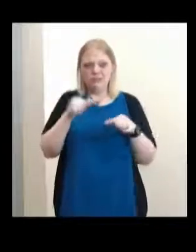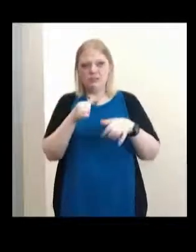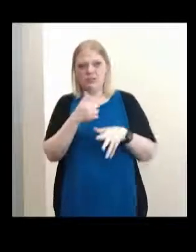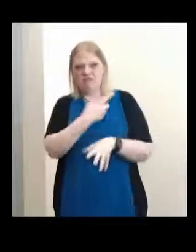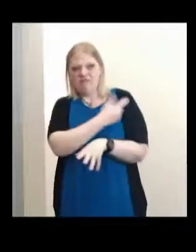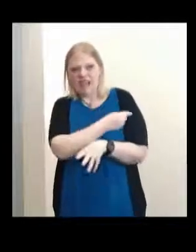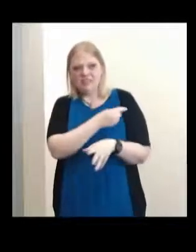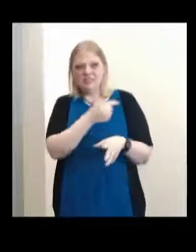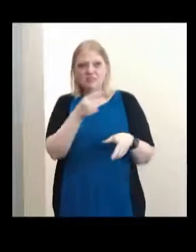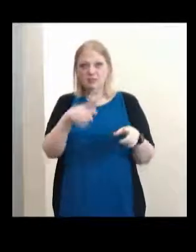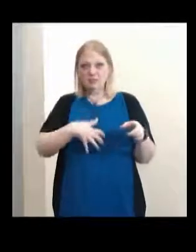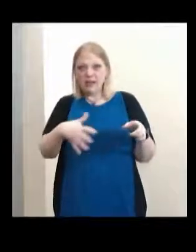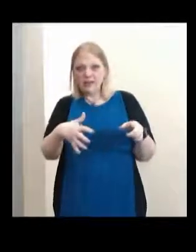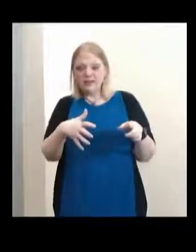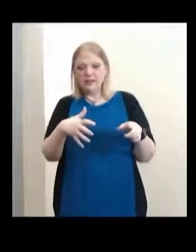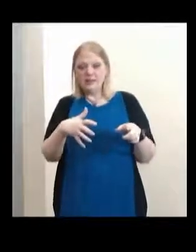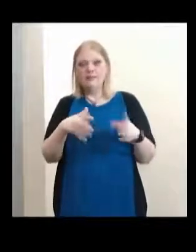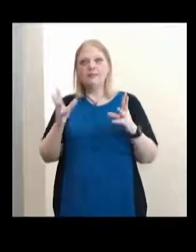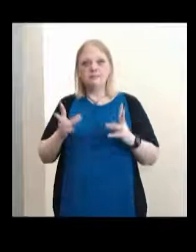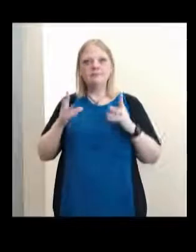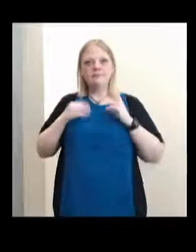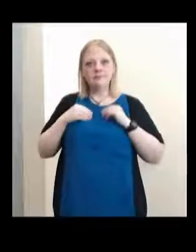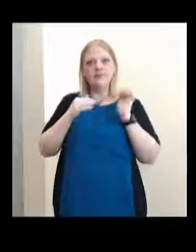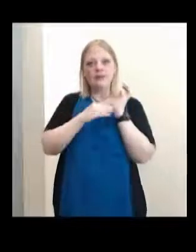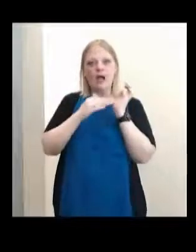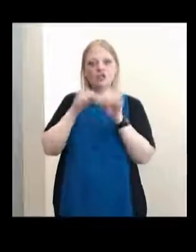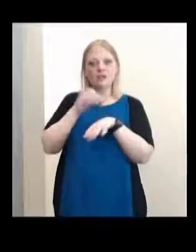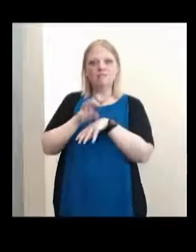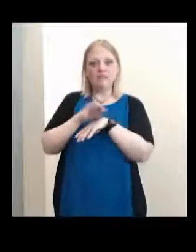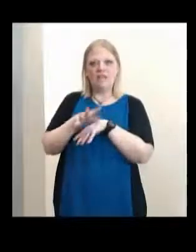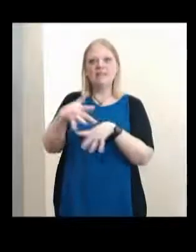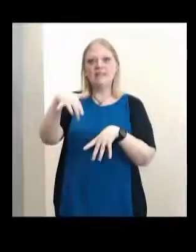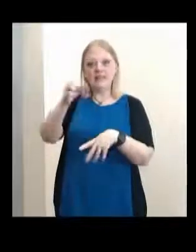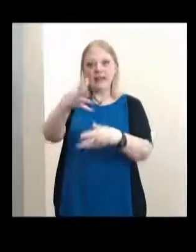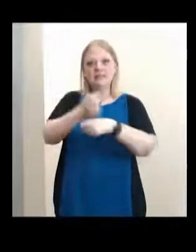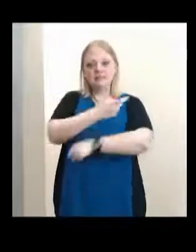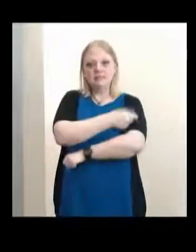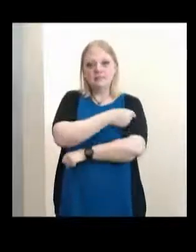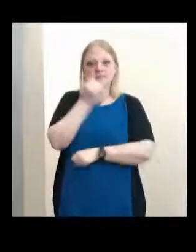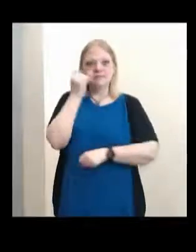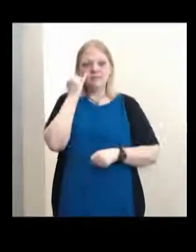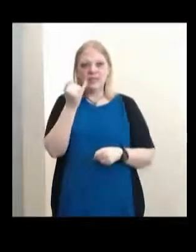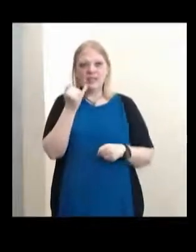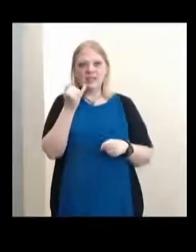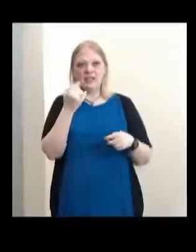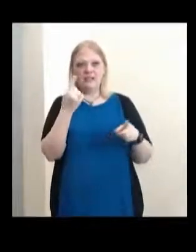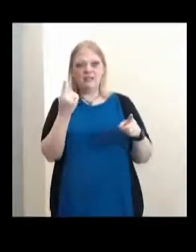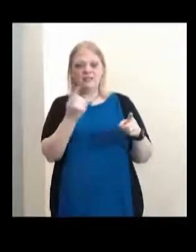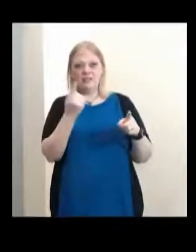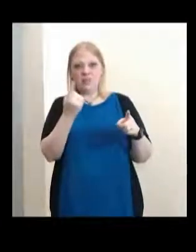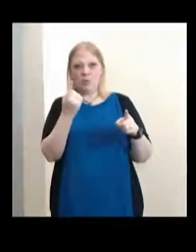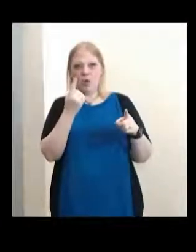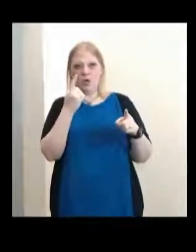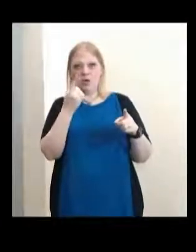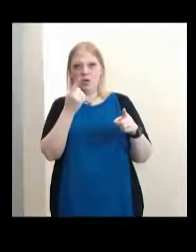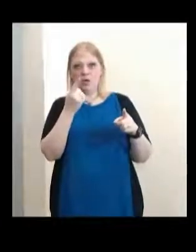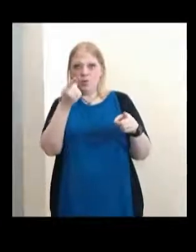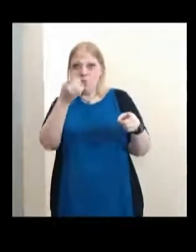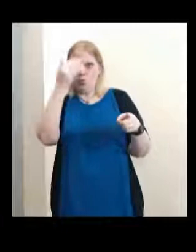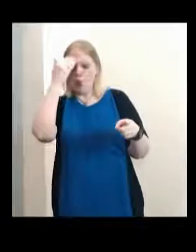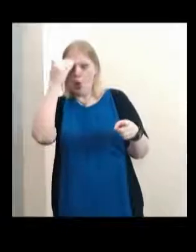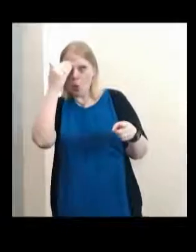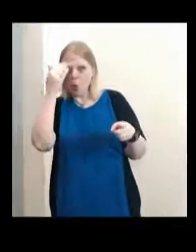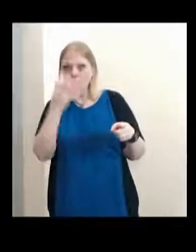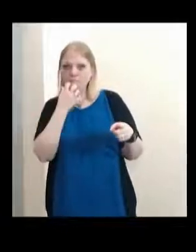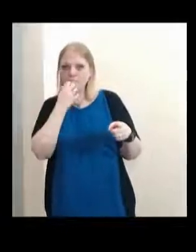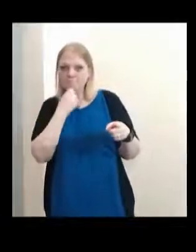woman, follow the doctor's advice. Yes, get vaccinated. If you are a loved one of someone who's going through a pregnancy, get vaccinated so